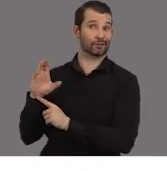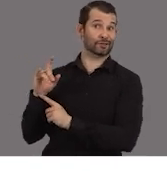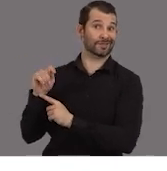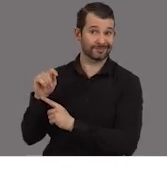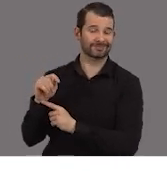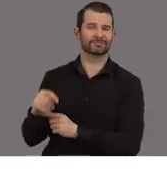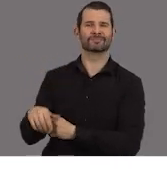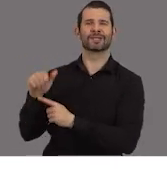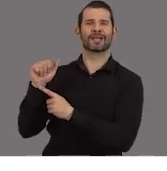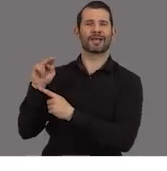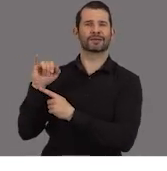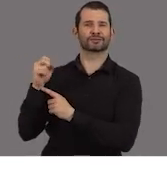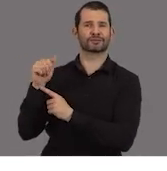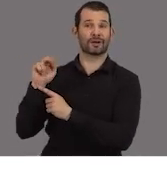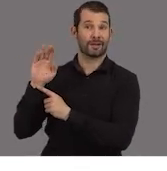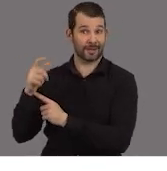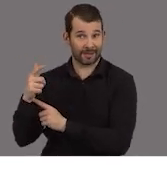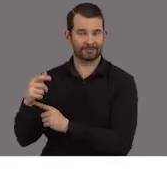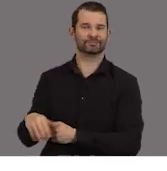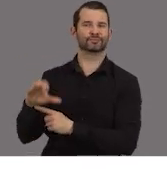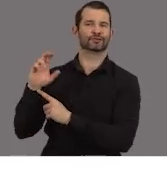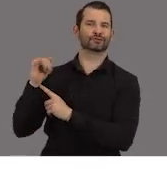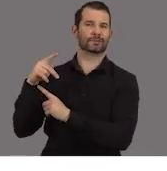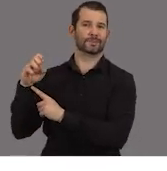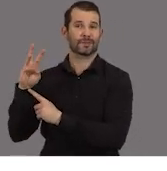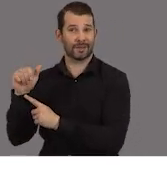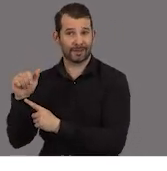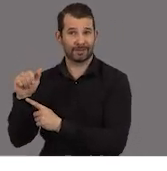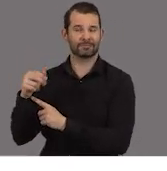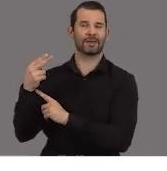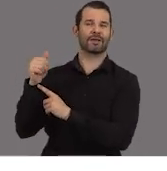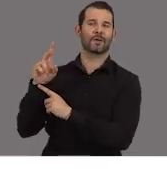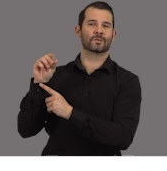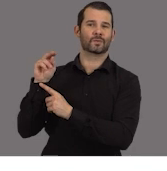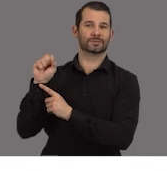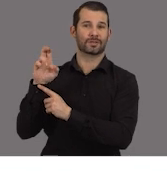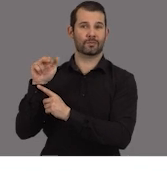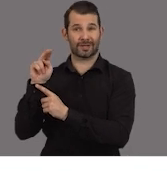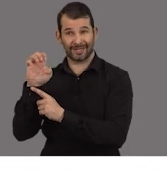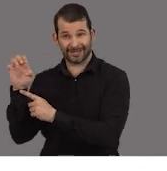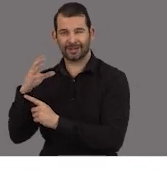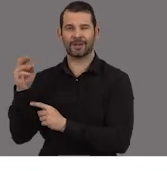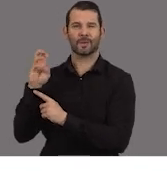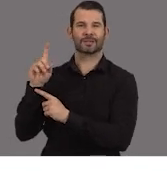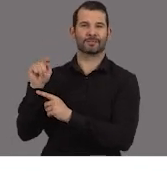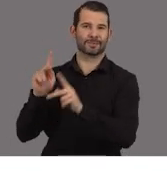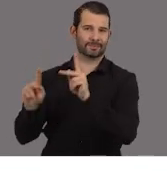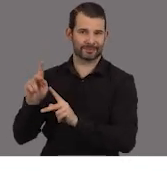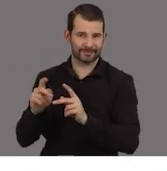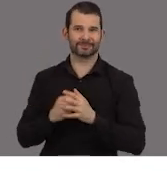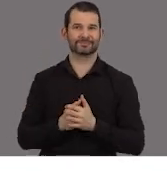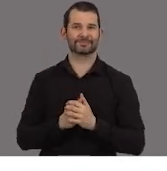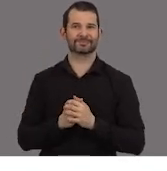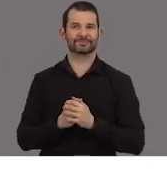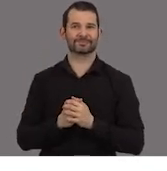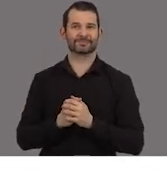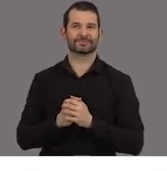Mississaugas of the Credit, the Anishinaabe, the Chippewa, the Haudenosaunee, and the Wendat